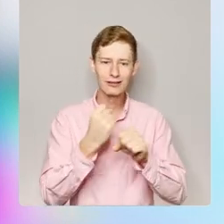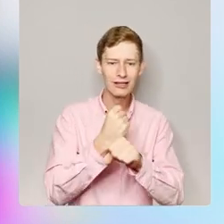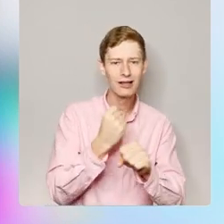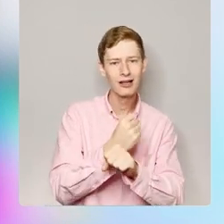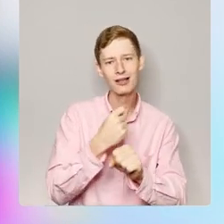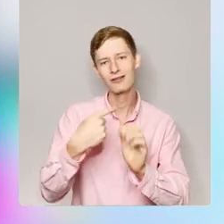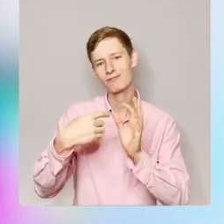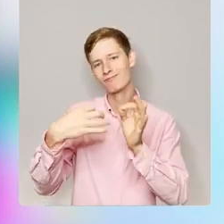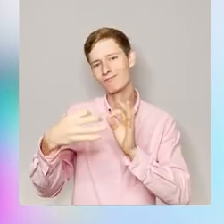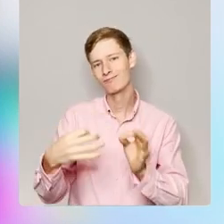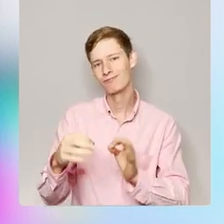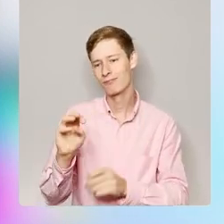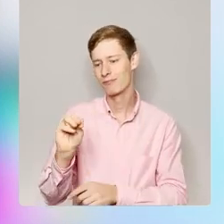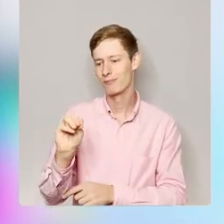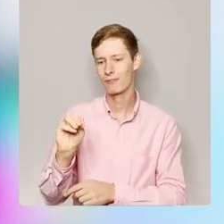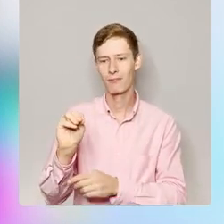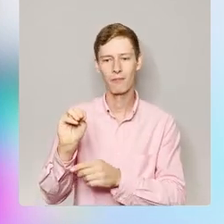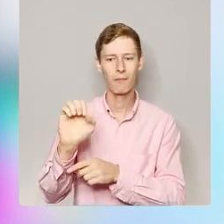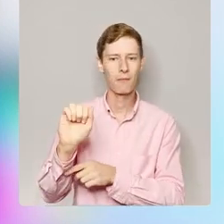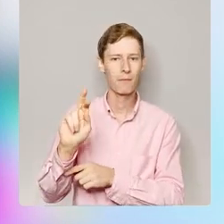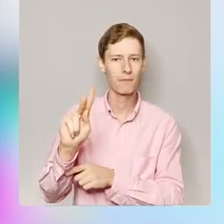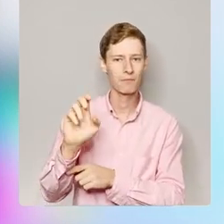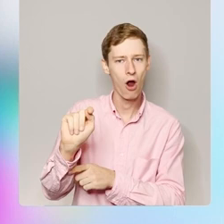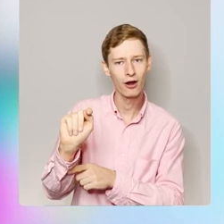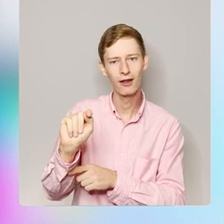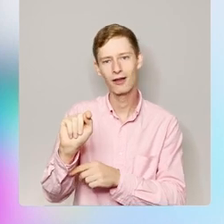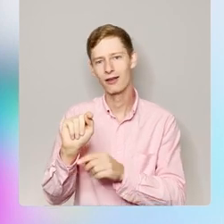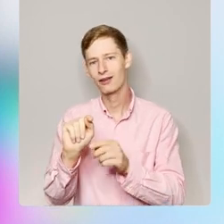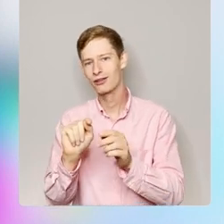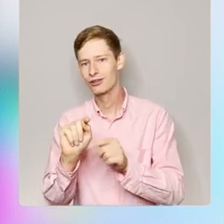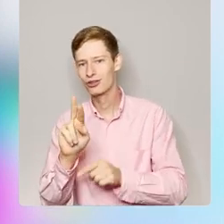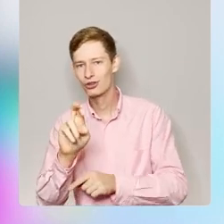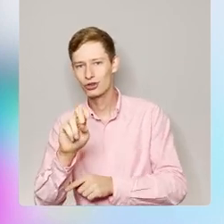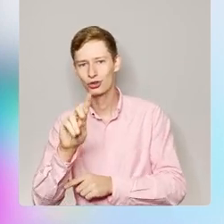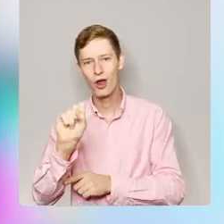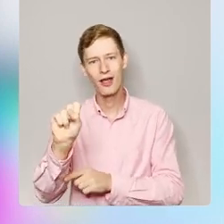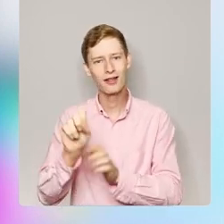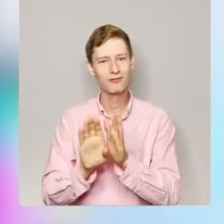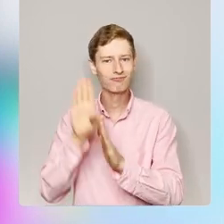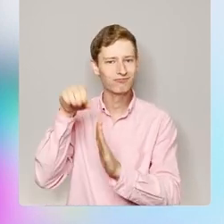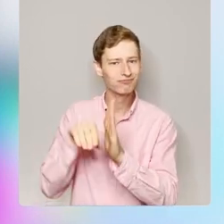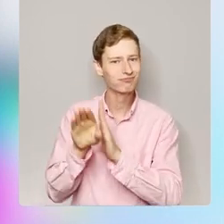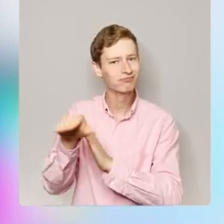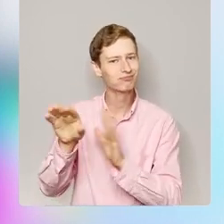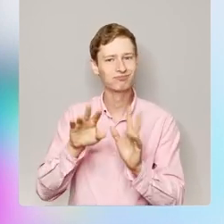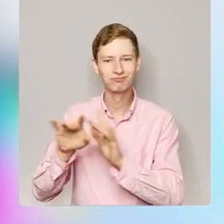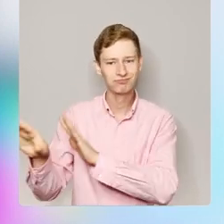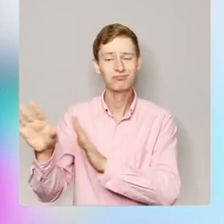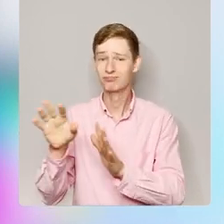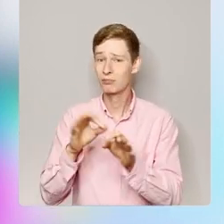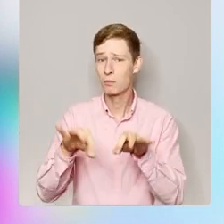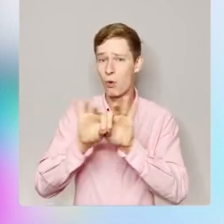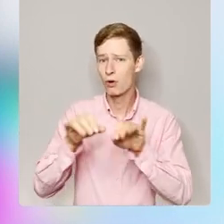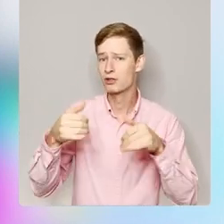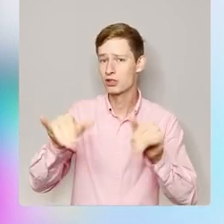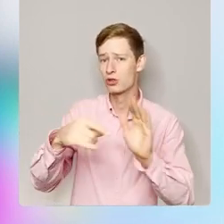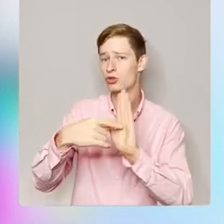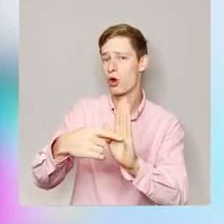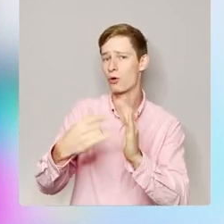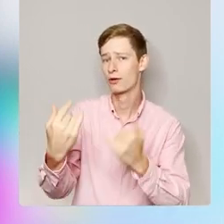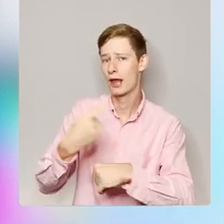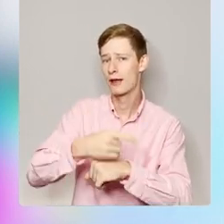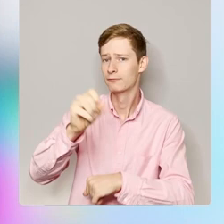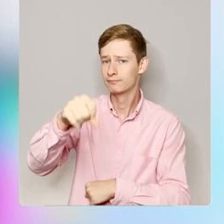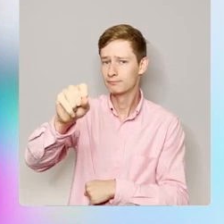well the market is doing, and I talk about some trends. And, you know, I'm going to do that today also. I think that's important. Like, developers need